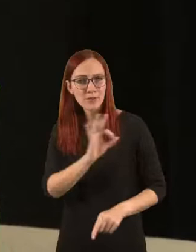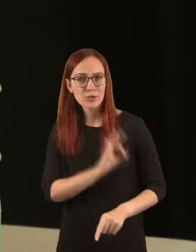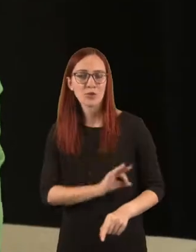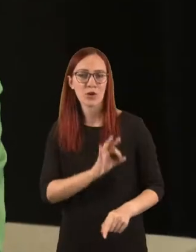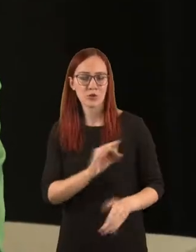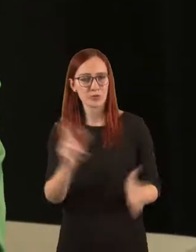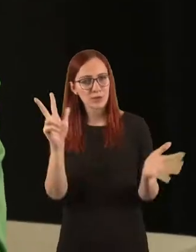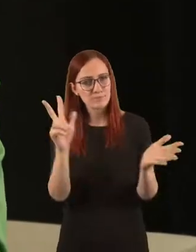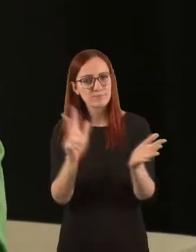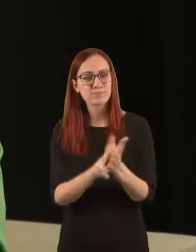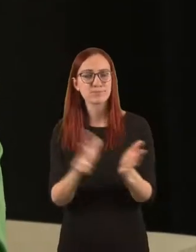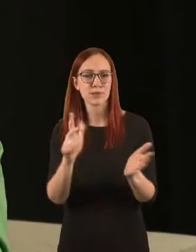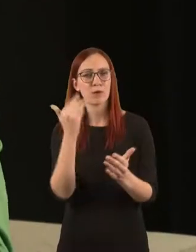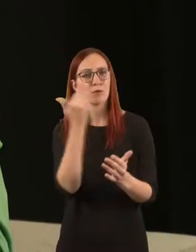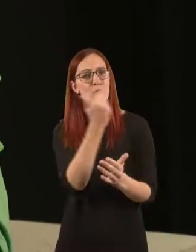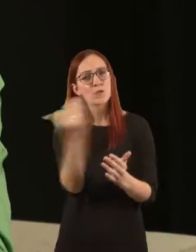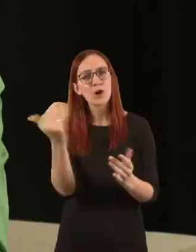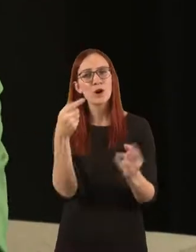prevent